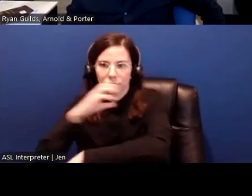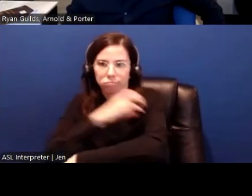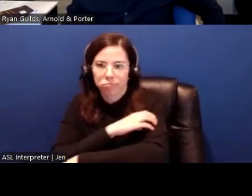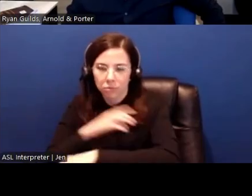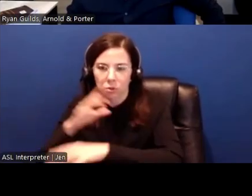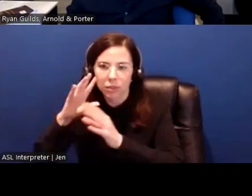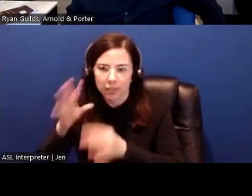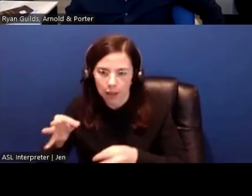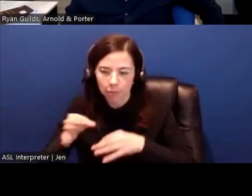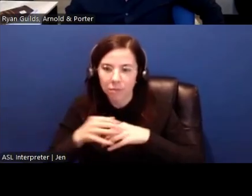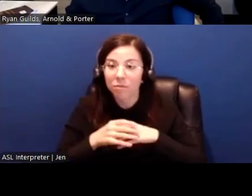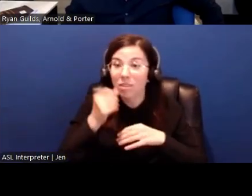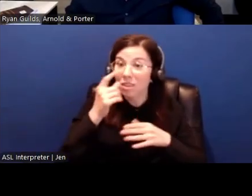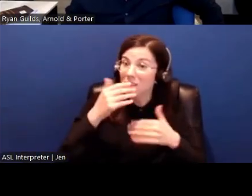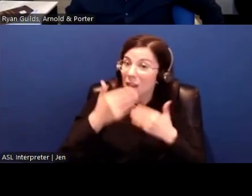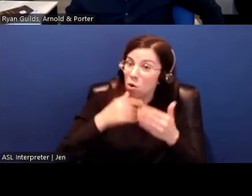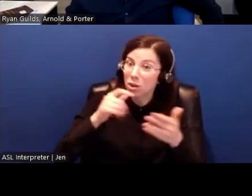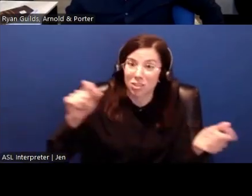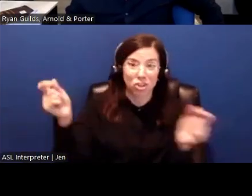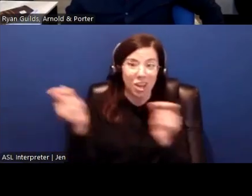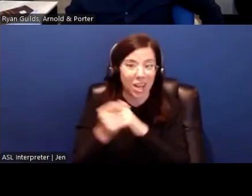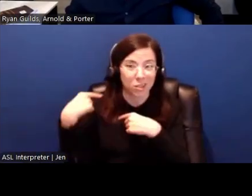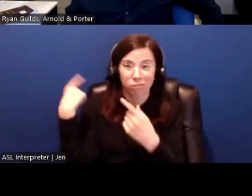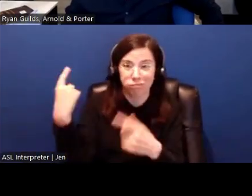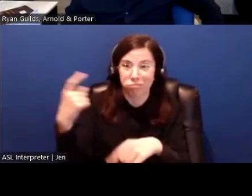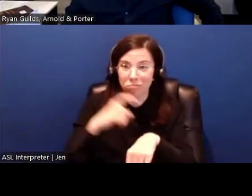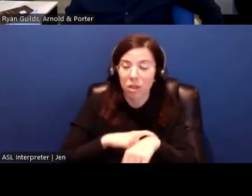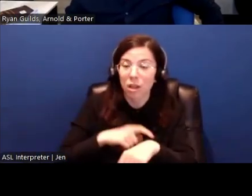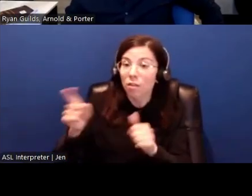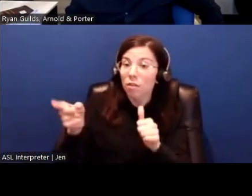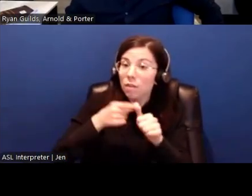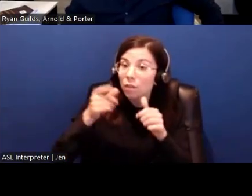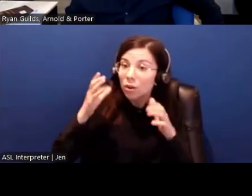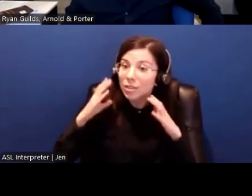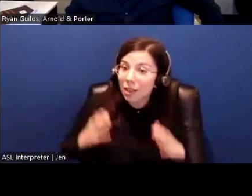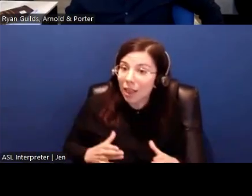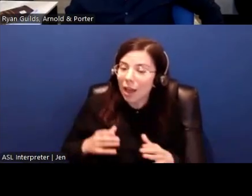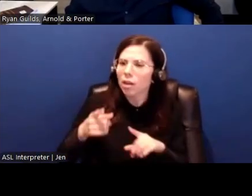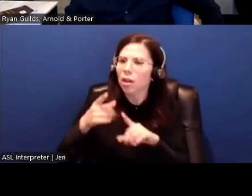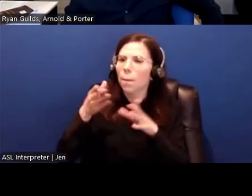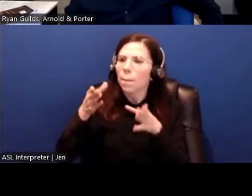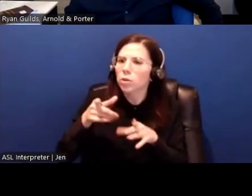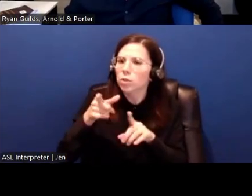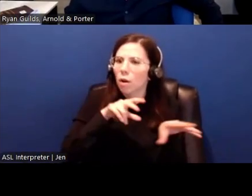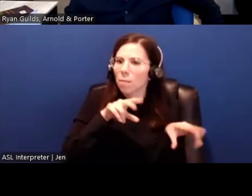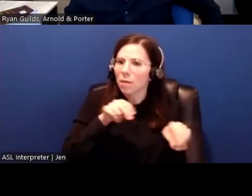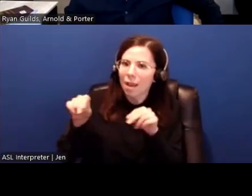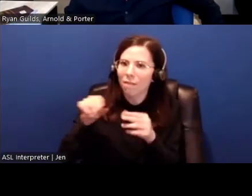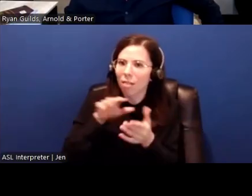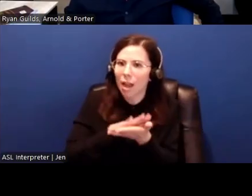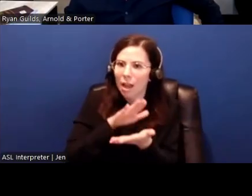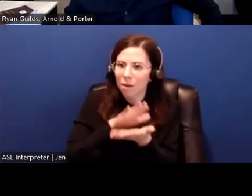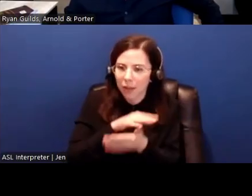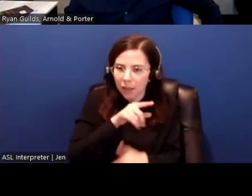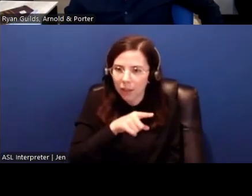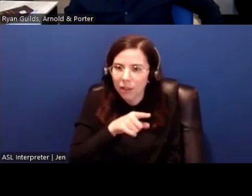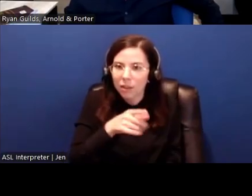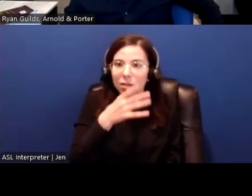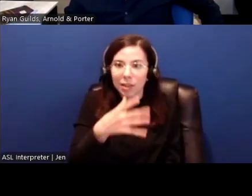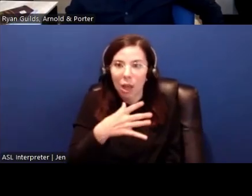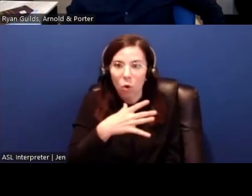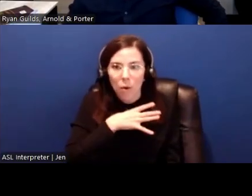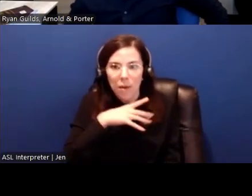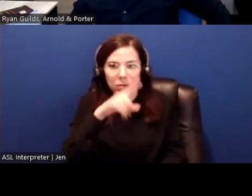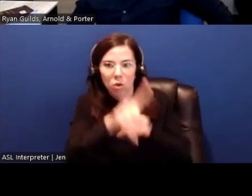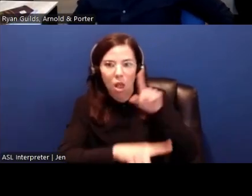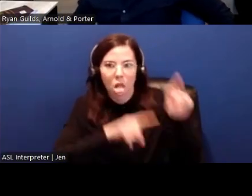time. I mentioned my very first client was a victim from the Naval Academy. She was cross-examined for